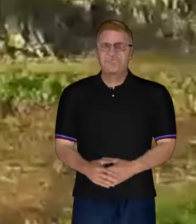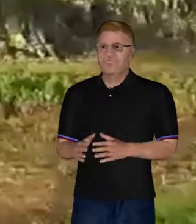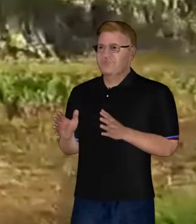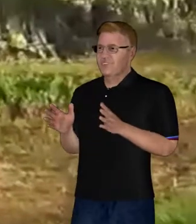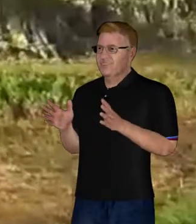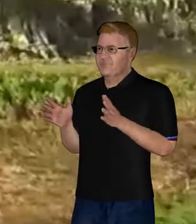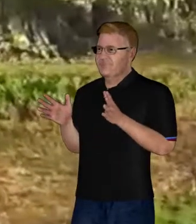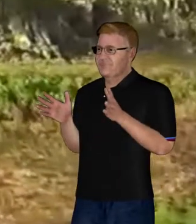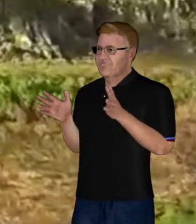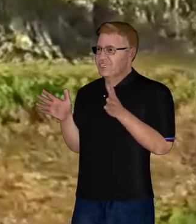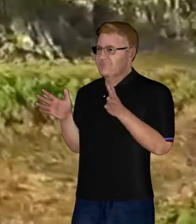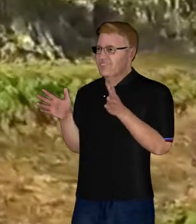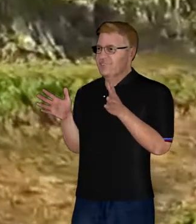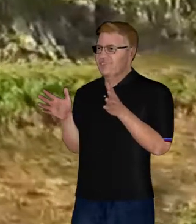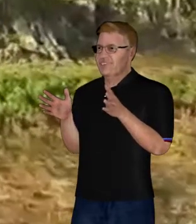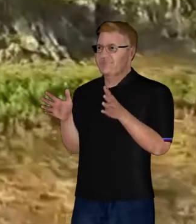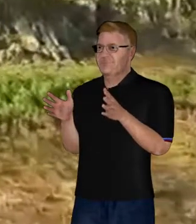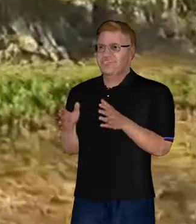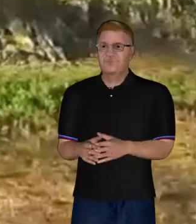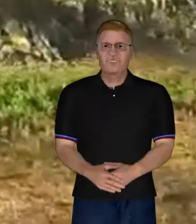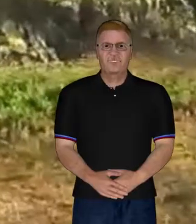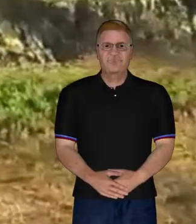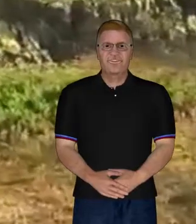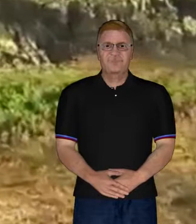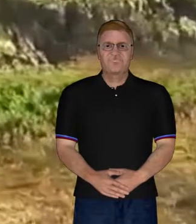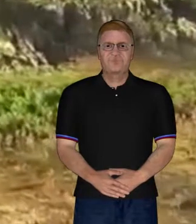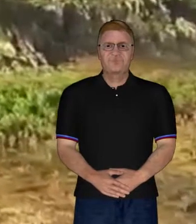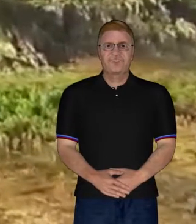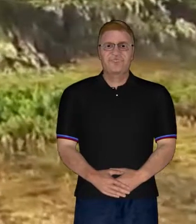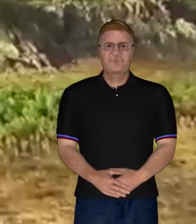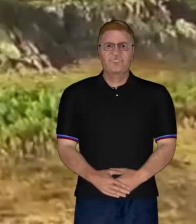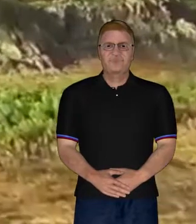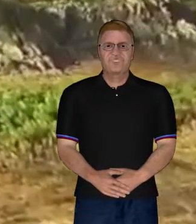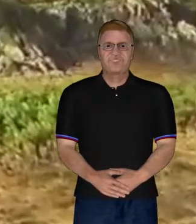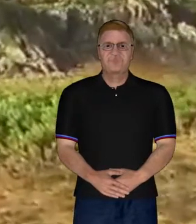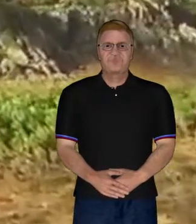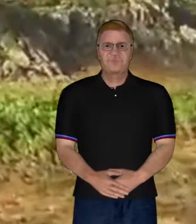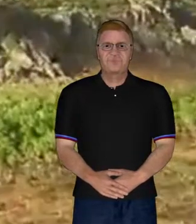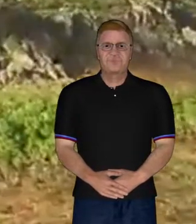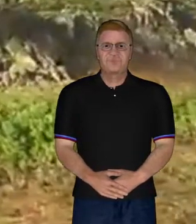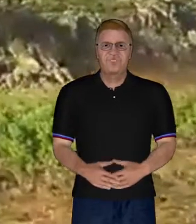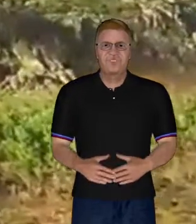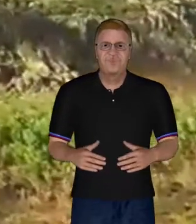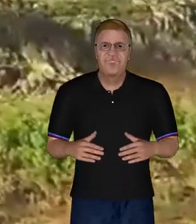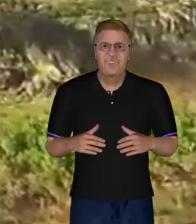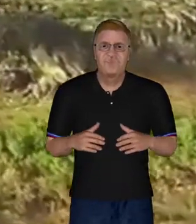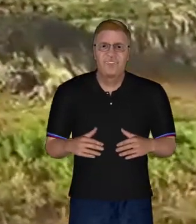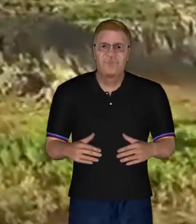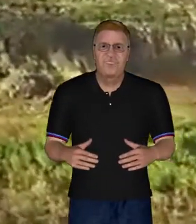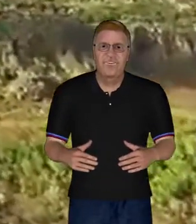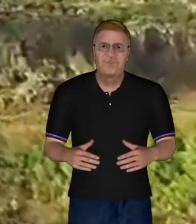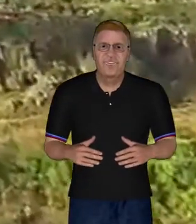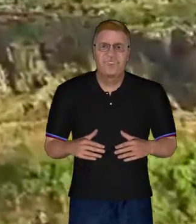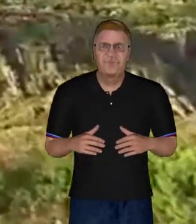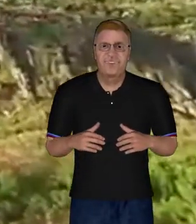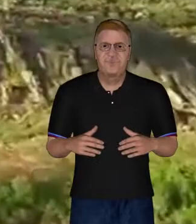kangaroo skin leather hat, a crocodile skin vest, crocodile teeth necklace, and snake skin armbands. All bookings for